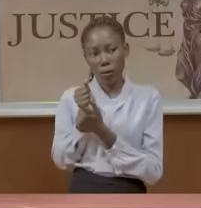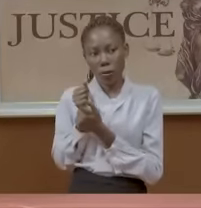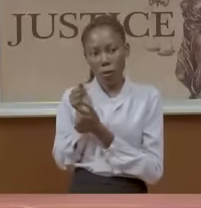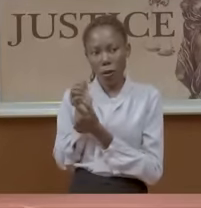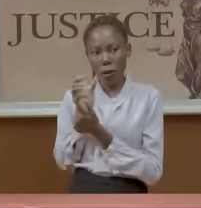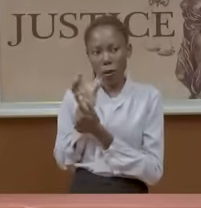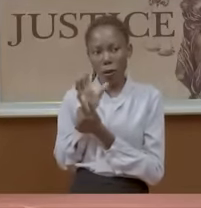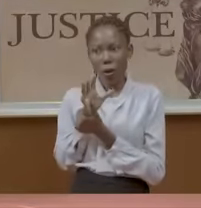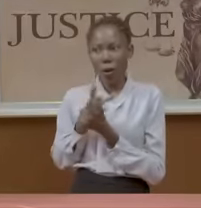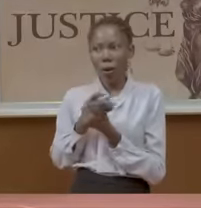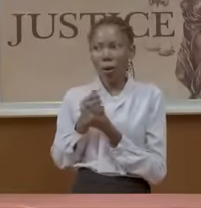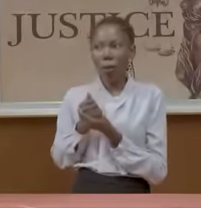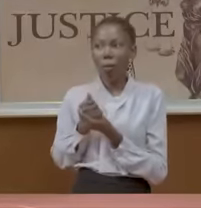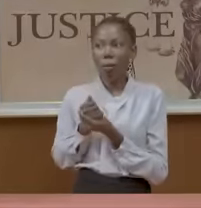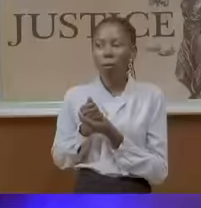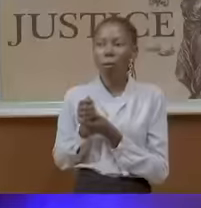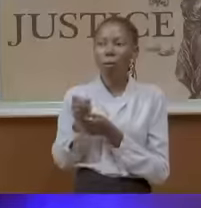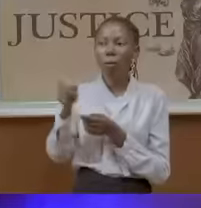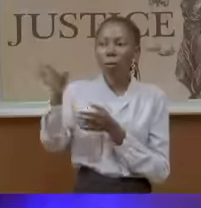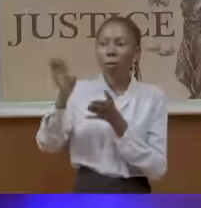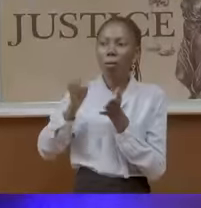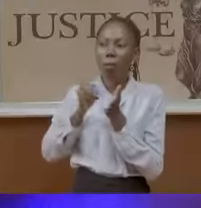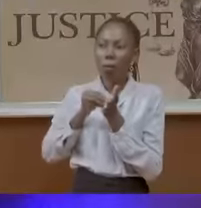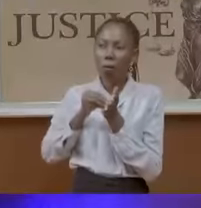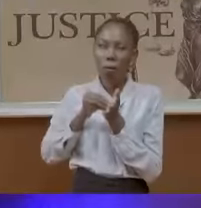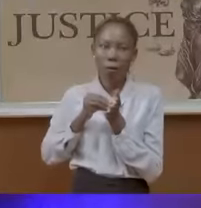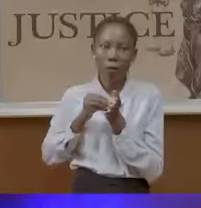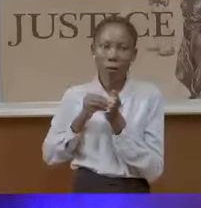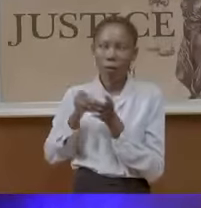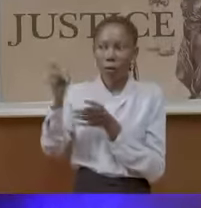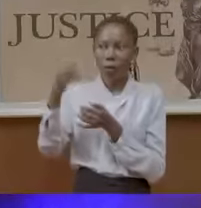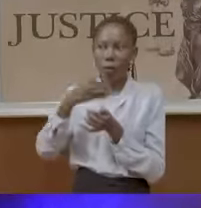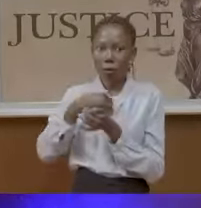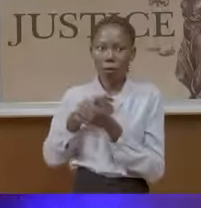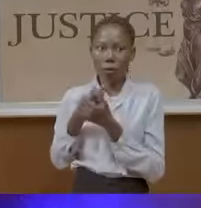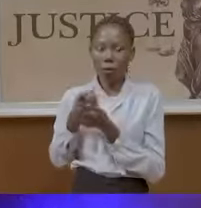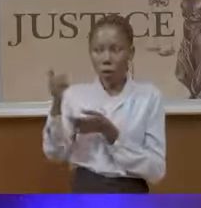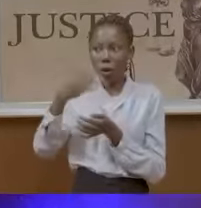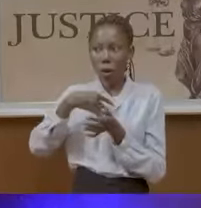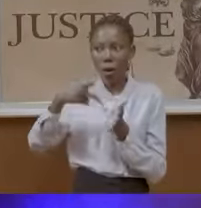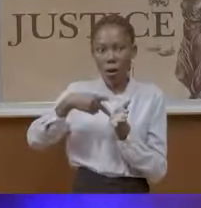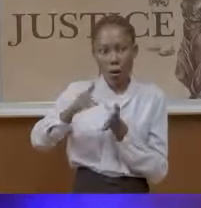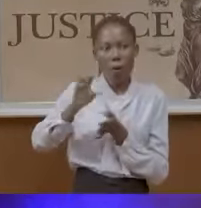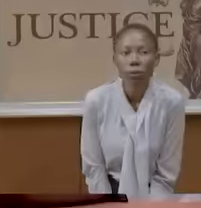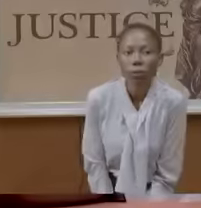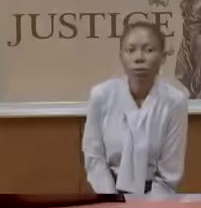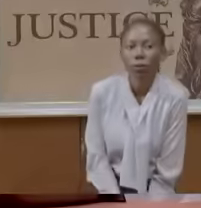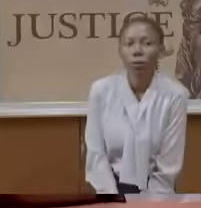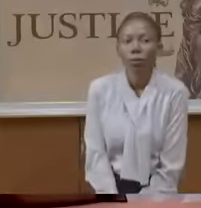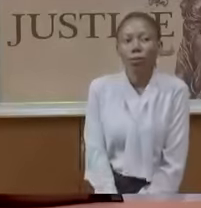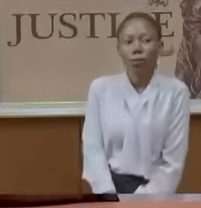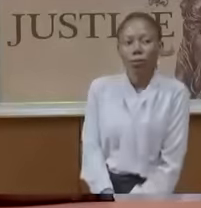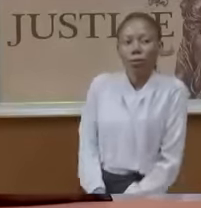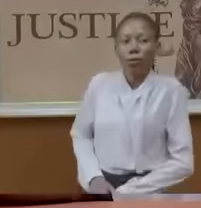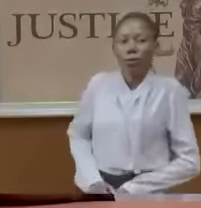you prove that you're earning? Yeah, that's why I said I want to, my, my, my, I have, pay I'm sleep. A federal government. You have pay slip. You have pay slip. Does